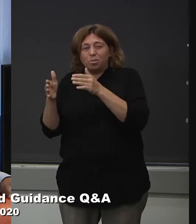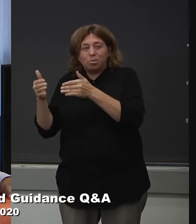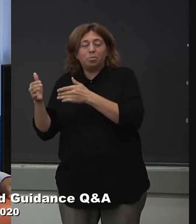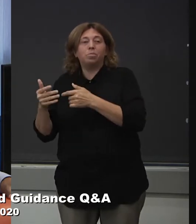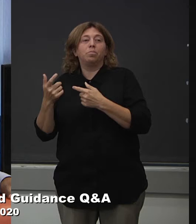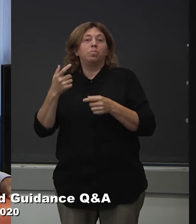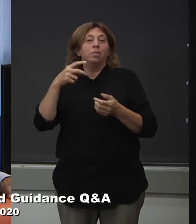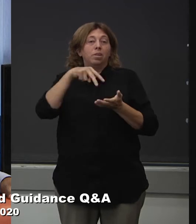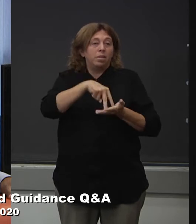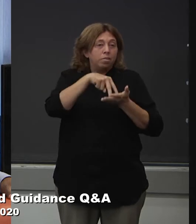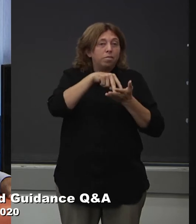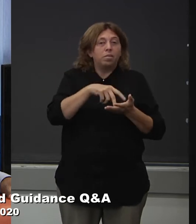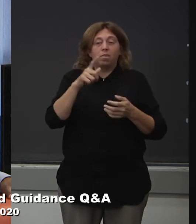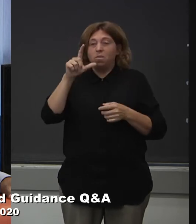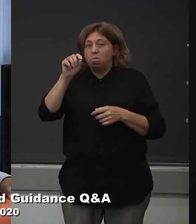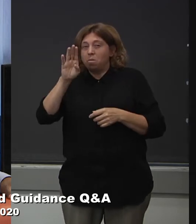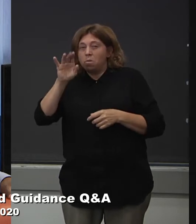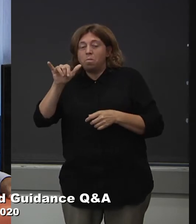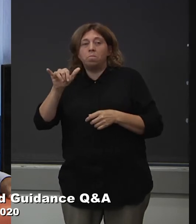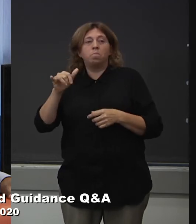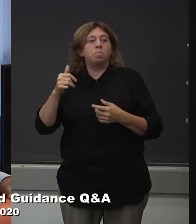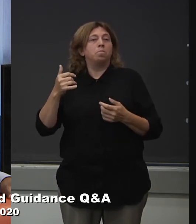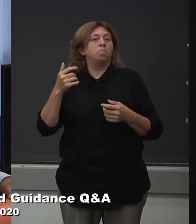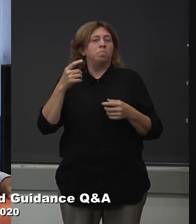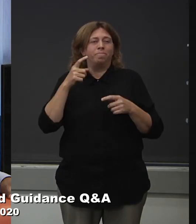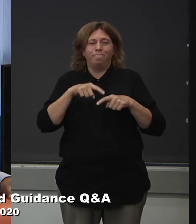common spaces.